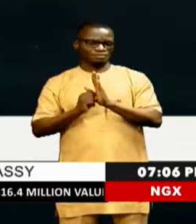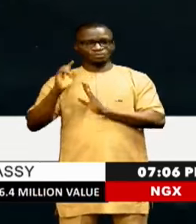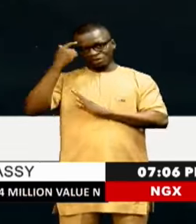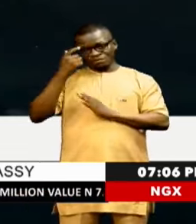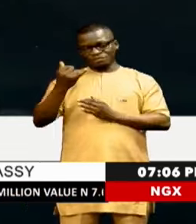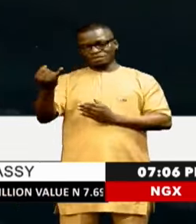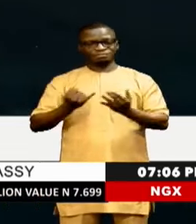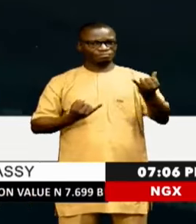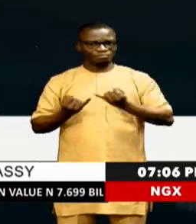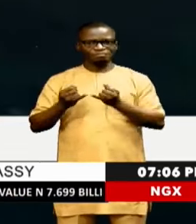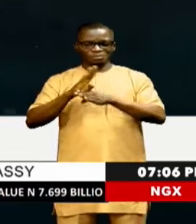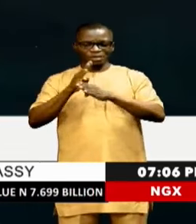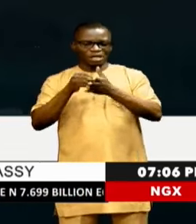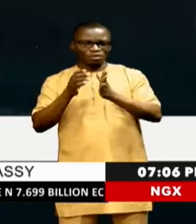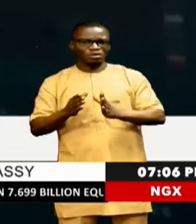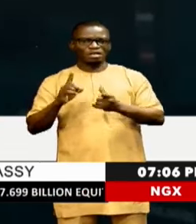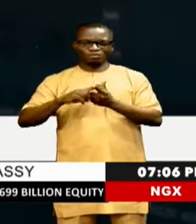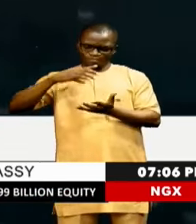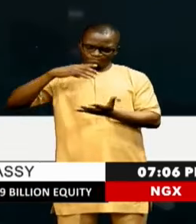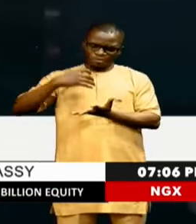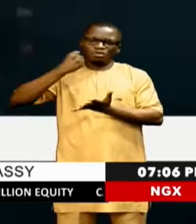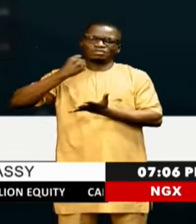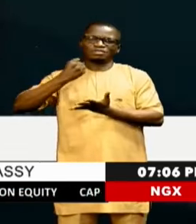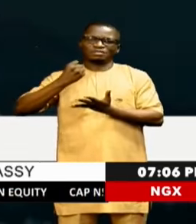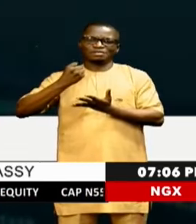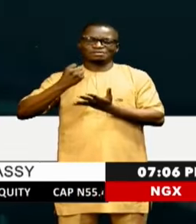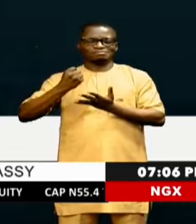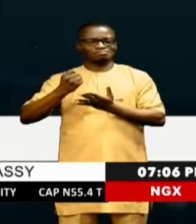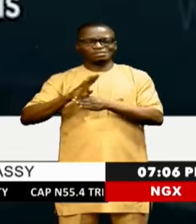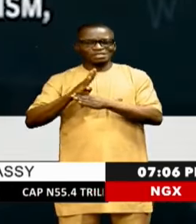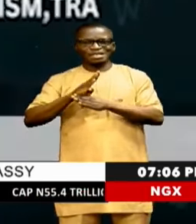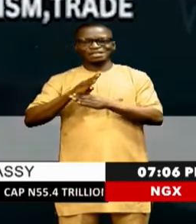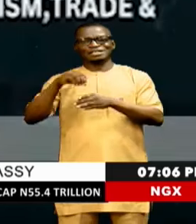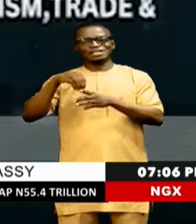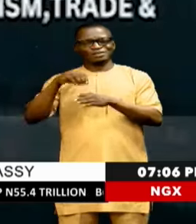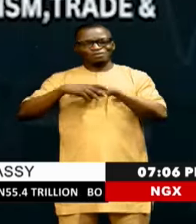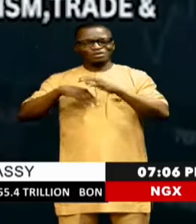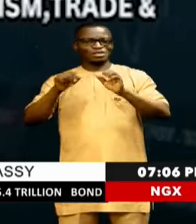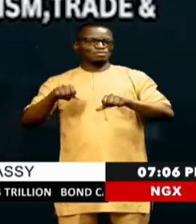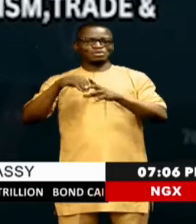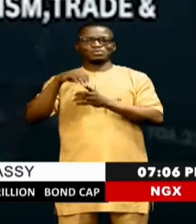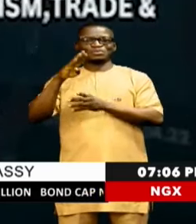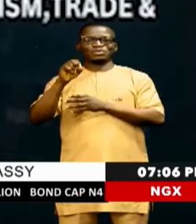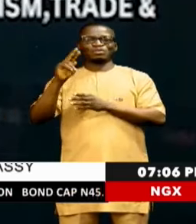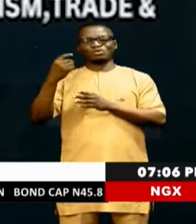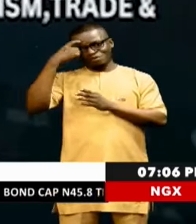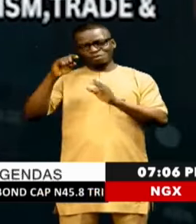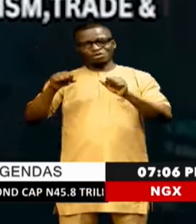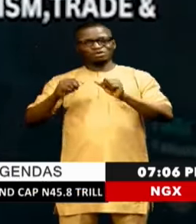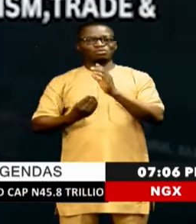invites investors to explore opportunities in Borno State, emphasizing its potential for growth and